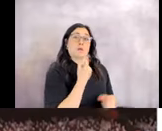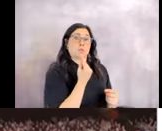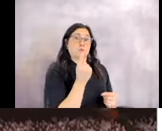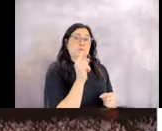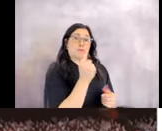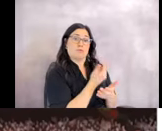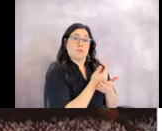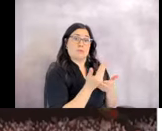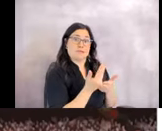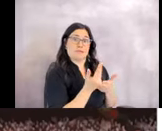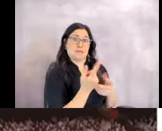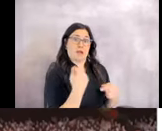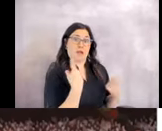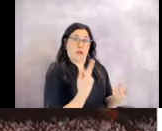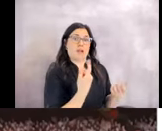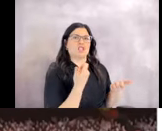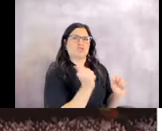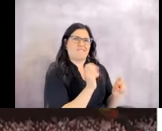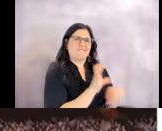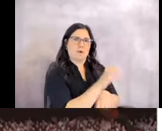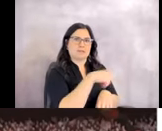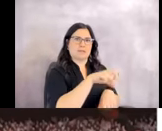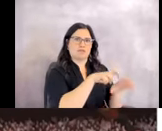3 weeks trying to get students to drop my class.